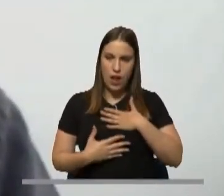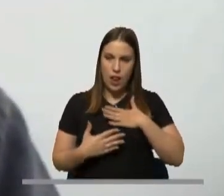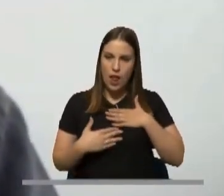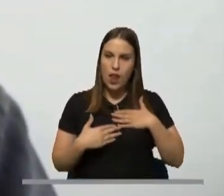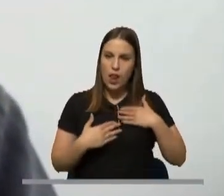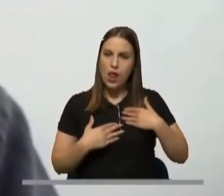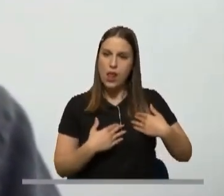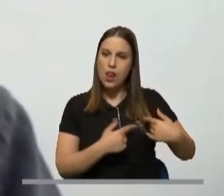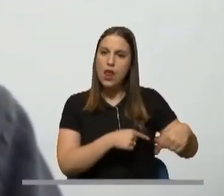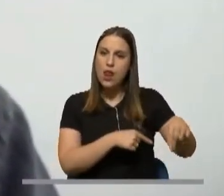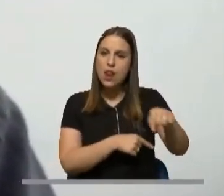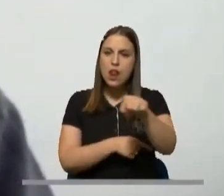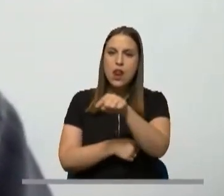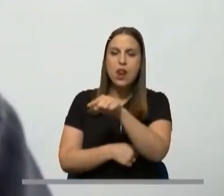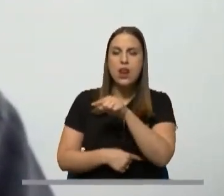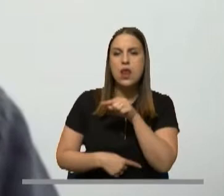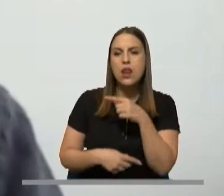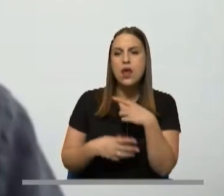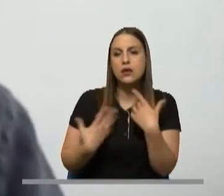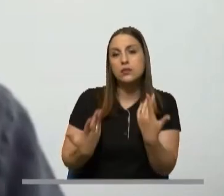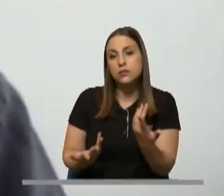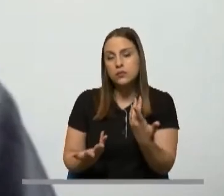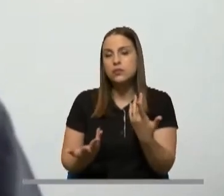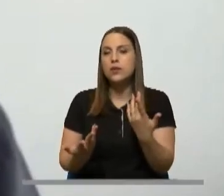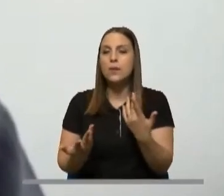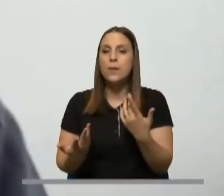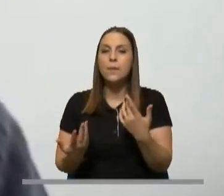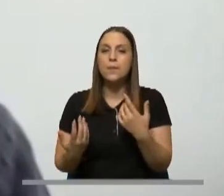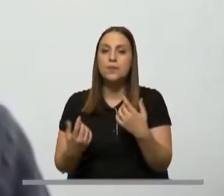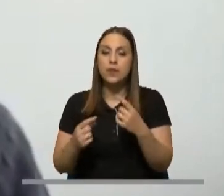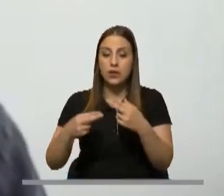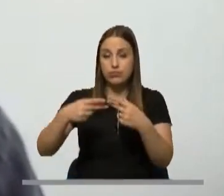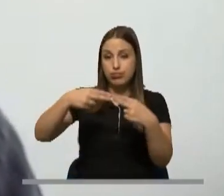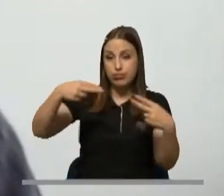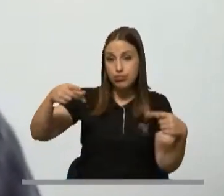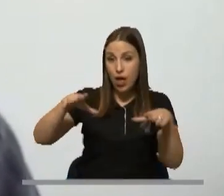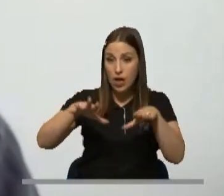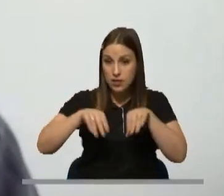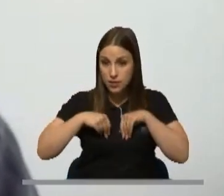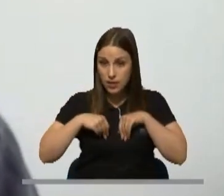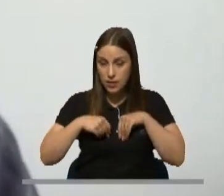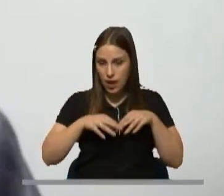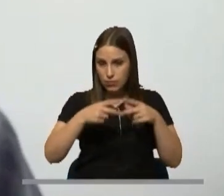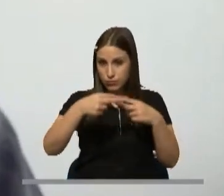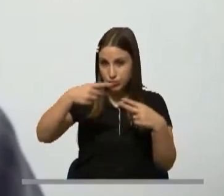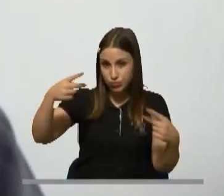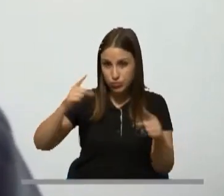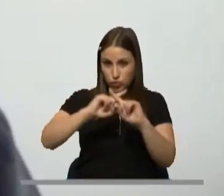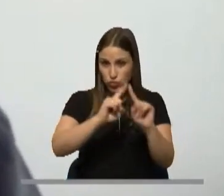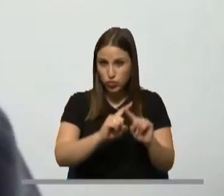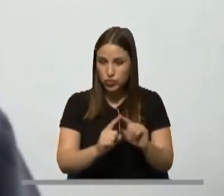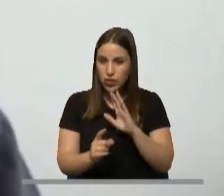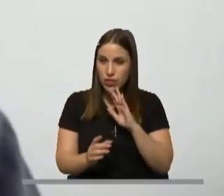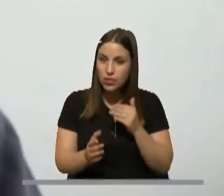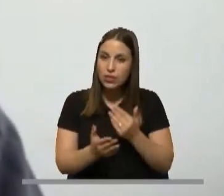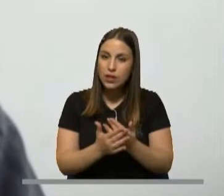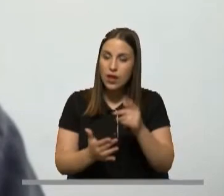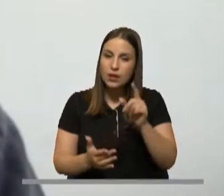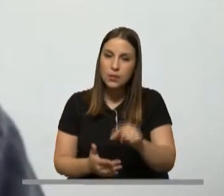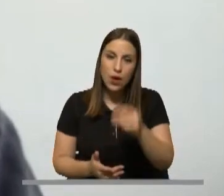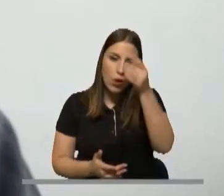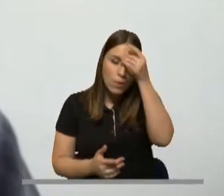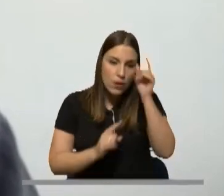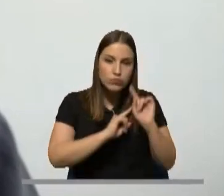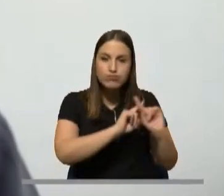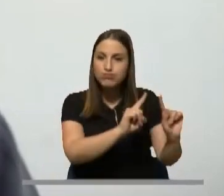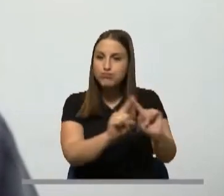that a forced reduction of this diversity would imply limiting the diversity of opinions